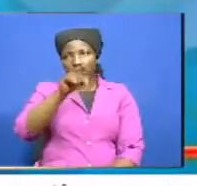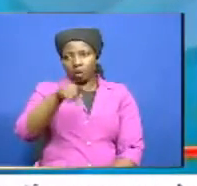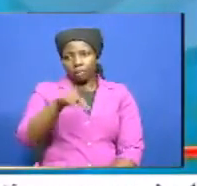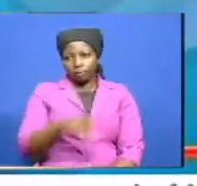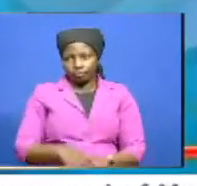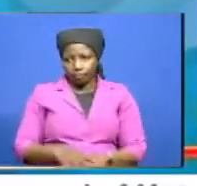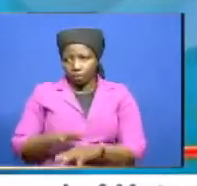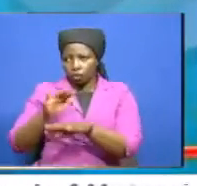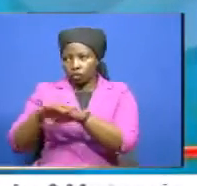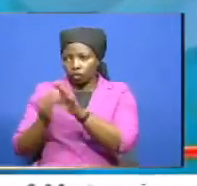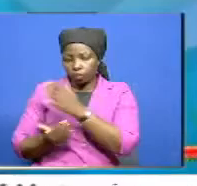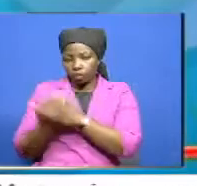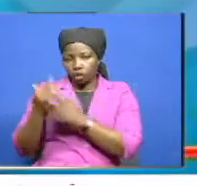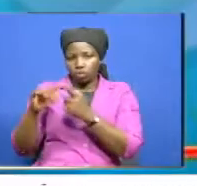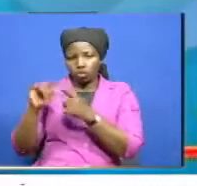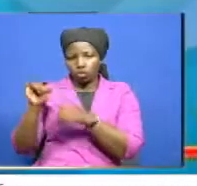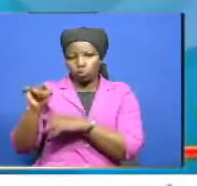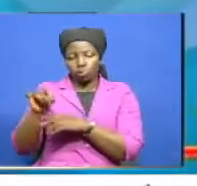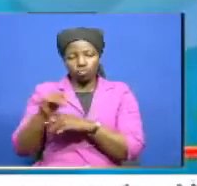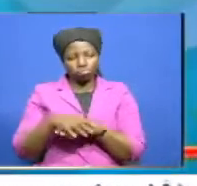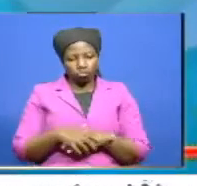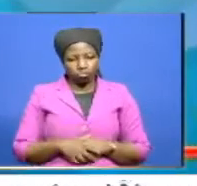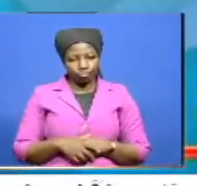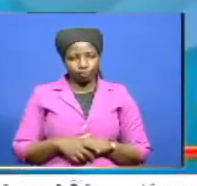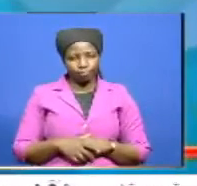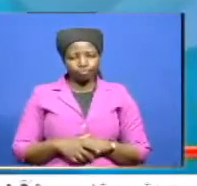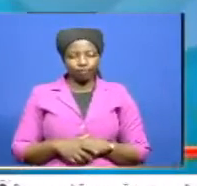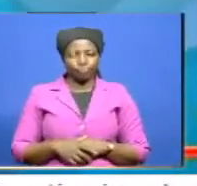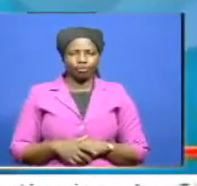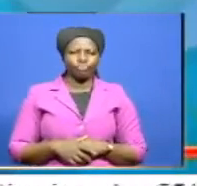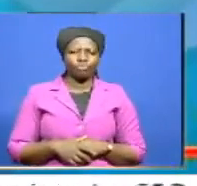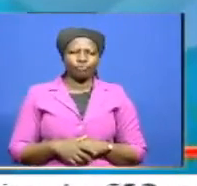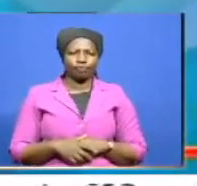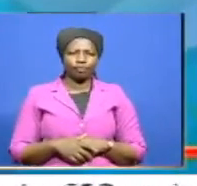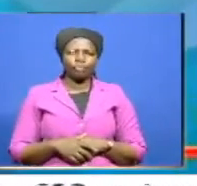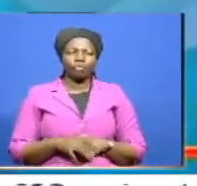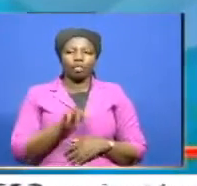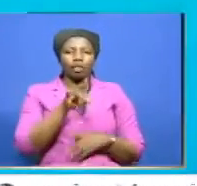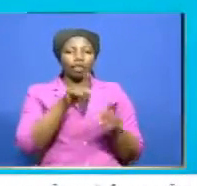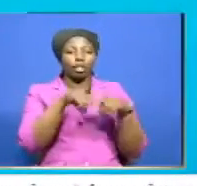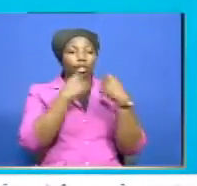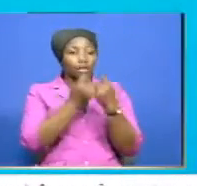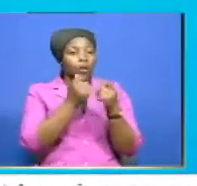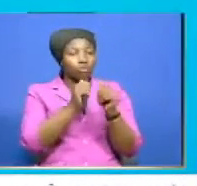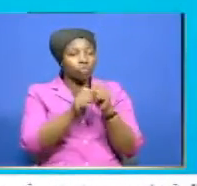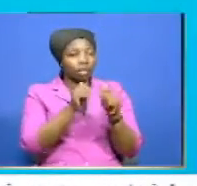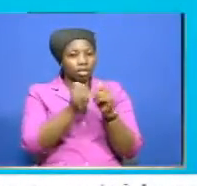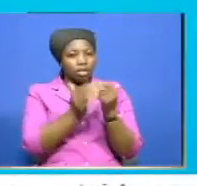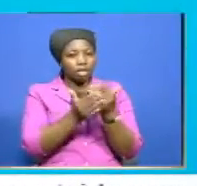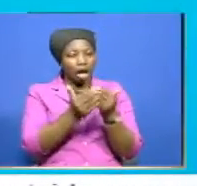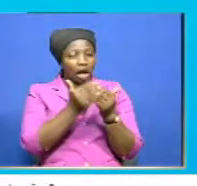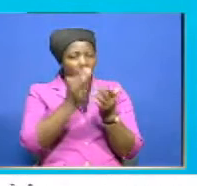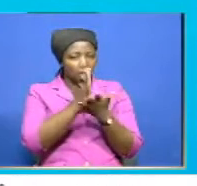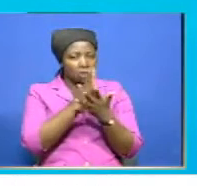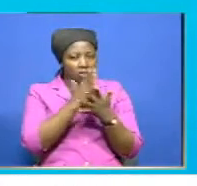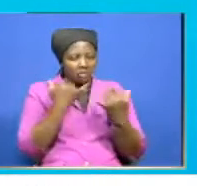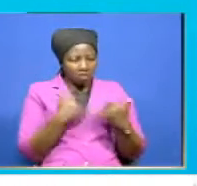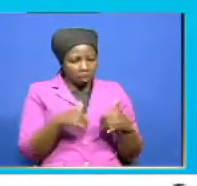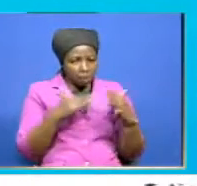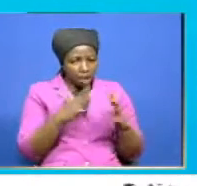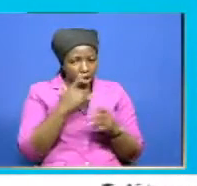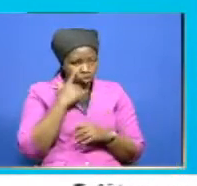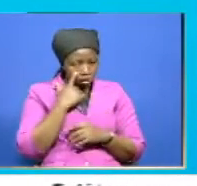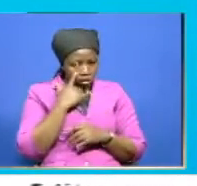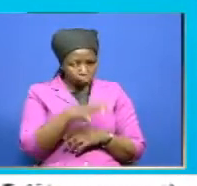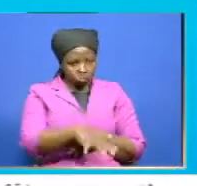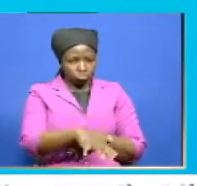to you. And a good morning to you too. And first, overall, this is the team that you've handled, some of the players you've seen grow. Your take on